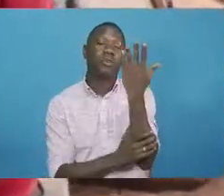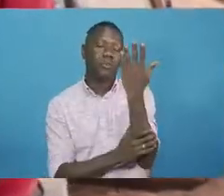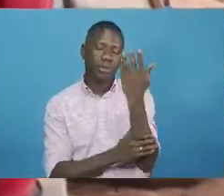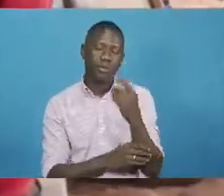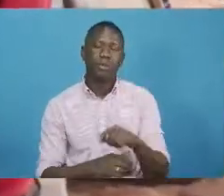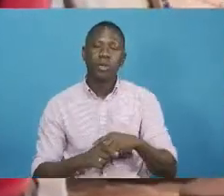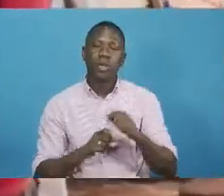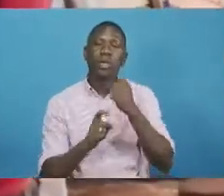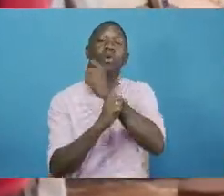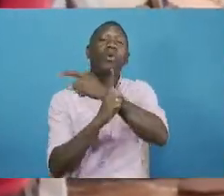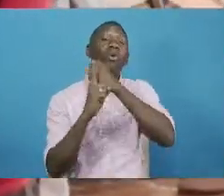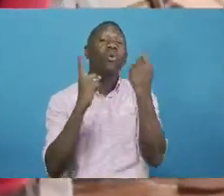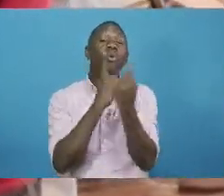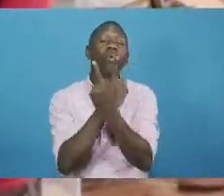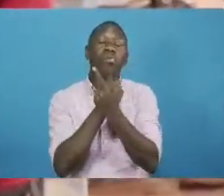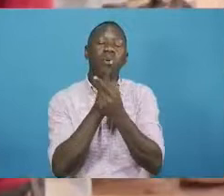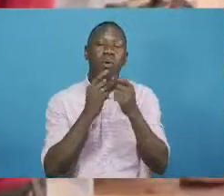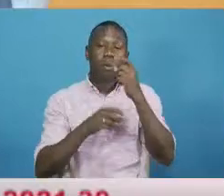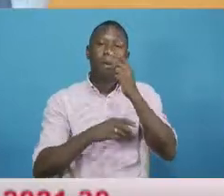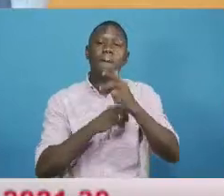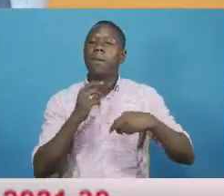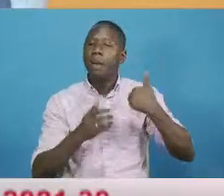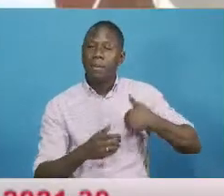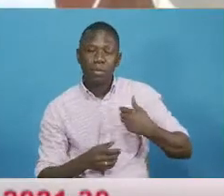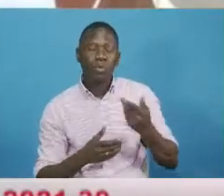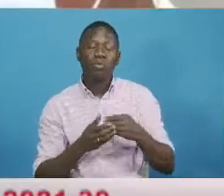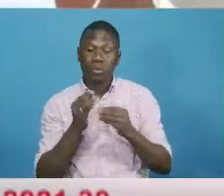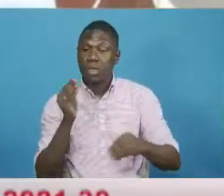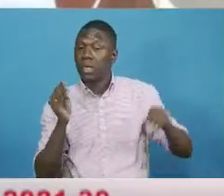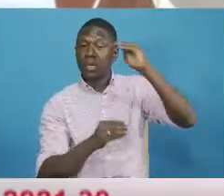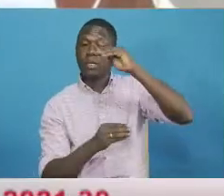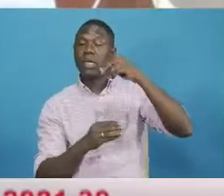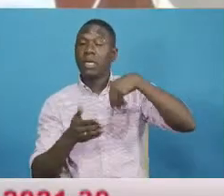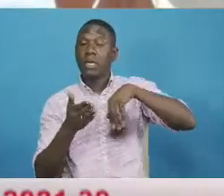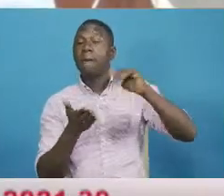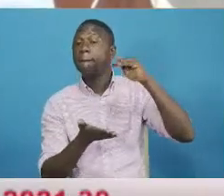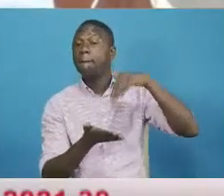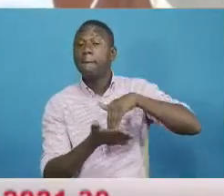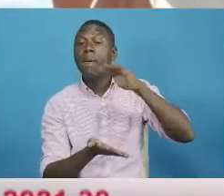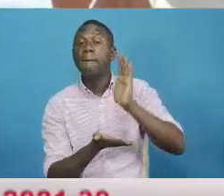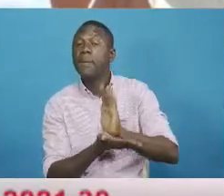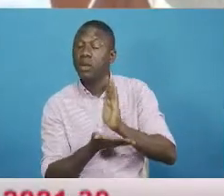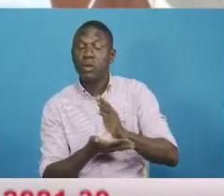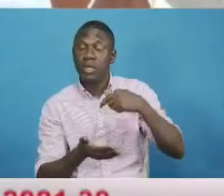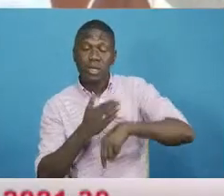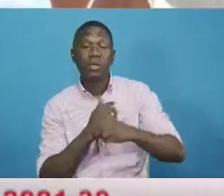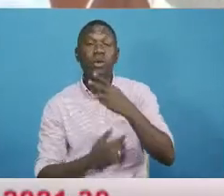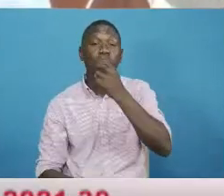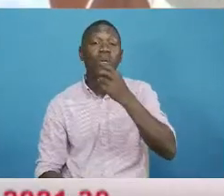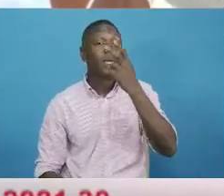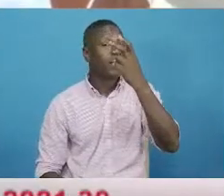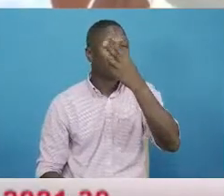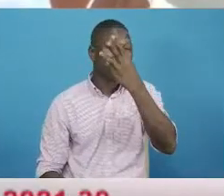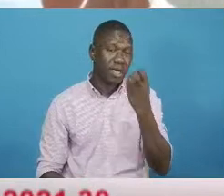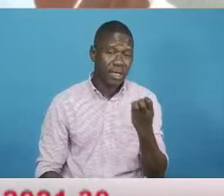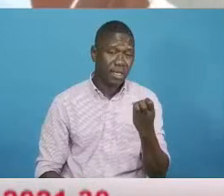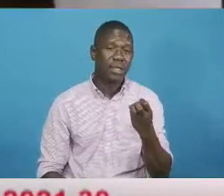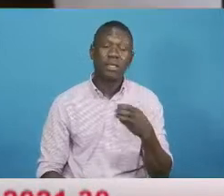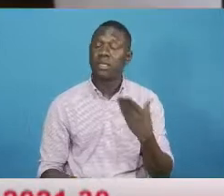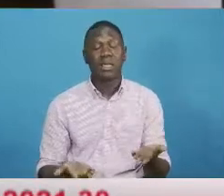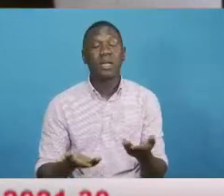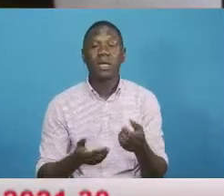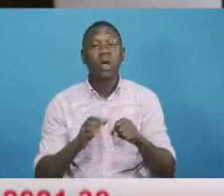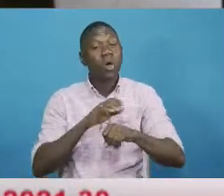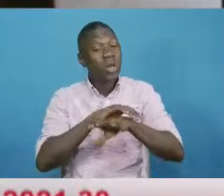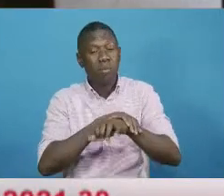global population expected to increase to 8 billion by 2030, skills acquisition is one way to prevent the menace of unemployment.